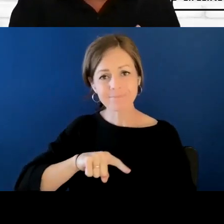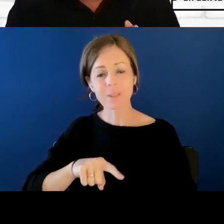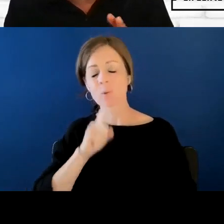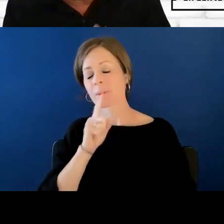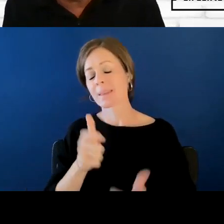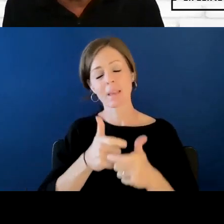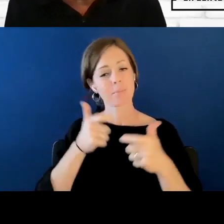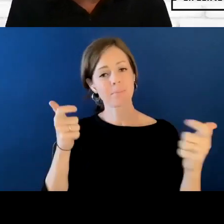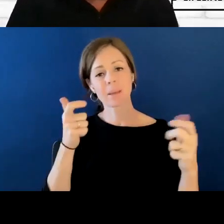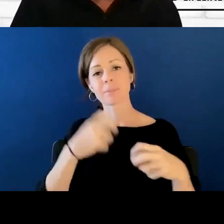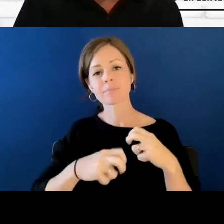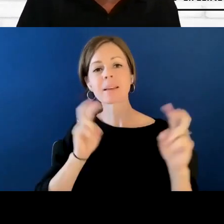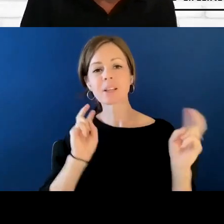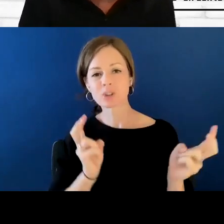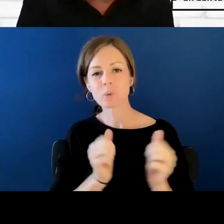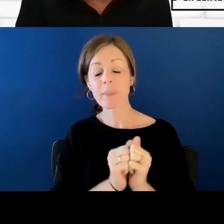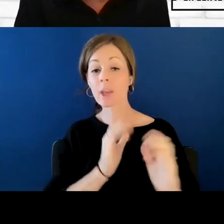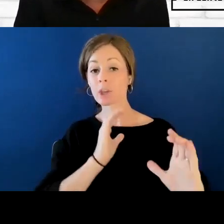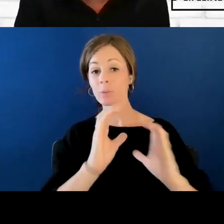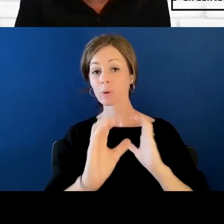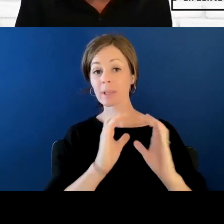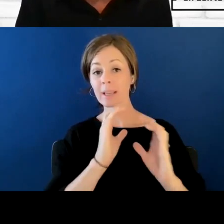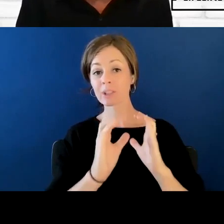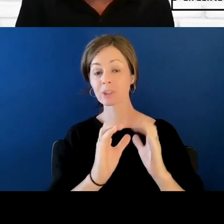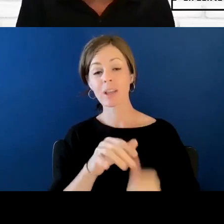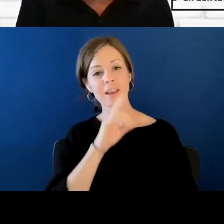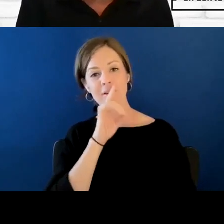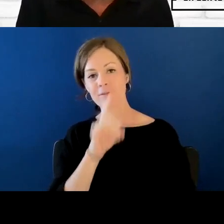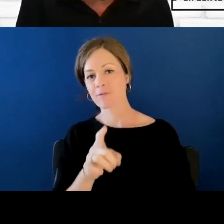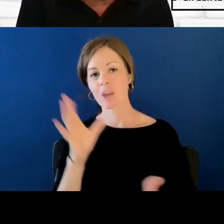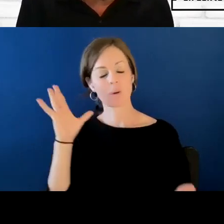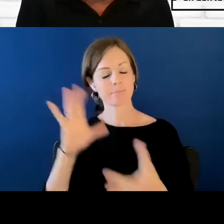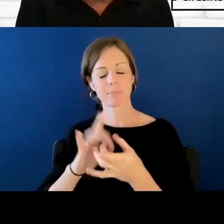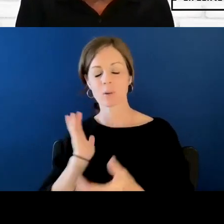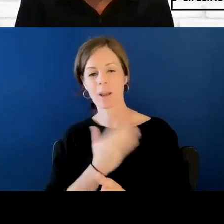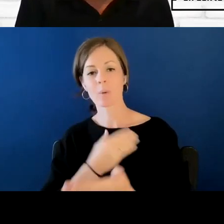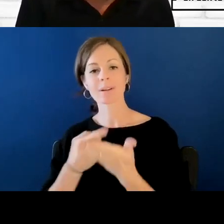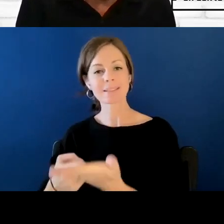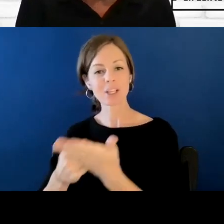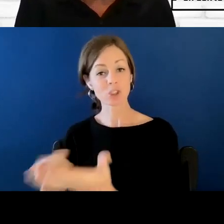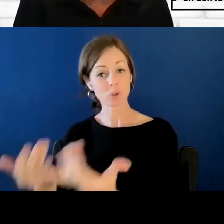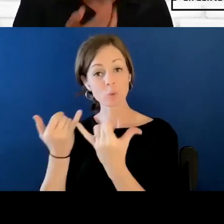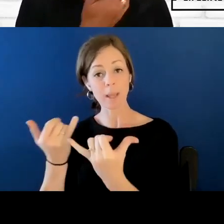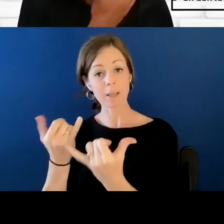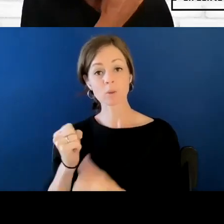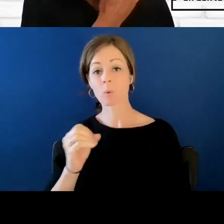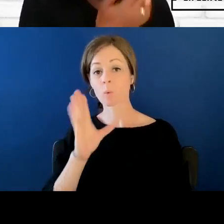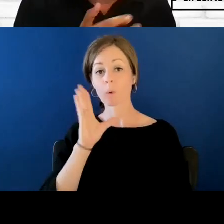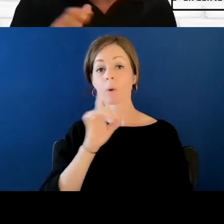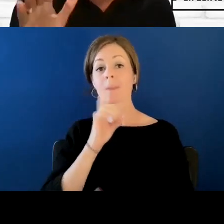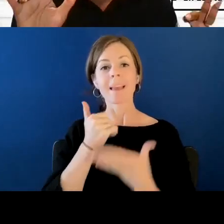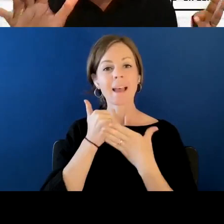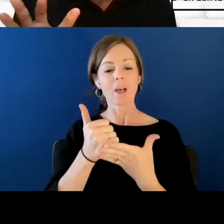with regards to communication and is very theme-oriented to our discussions today. So it helps us to take a look at